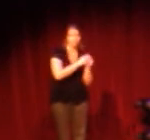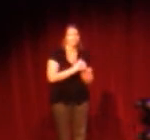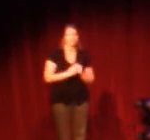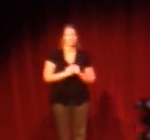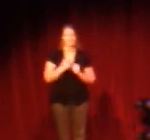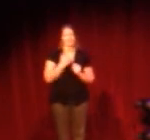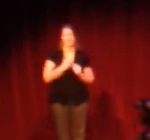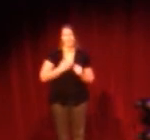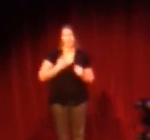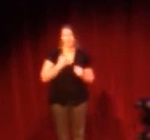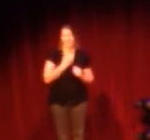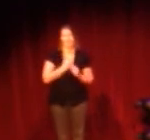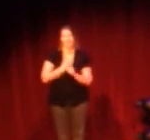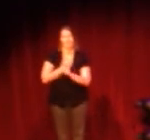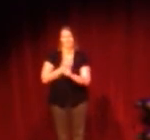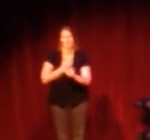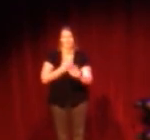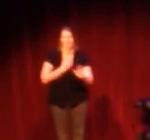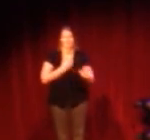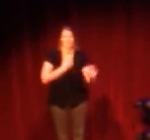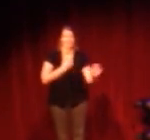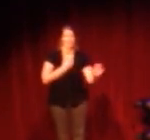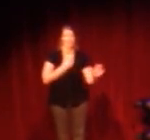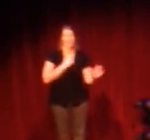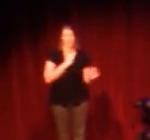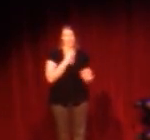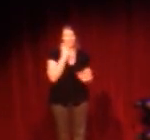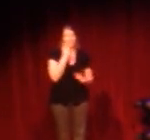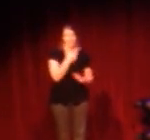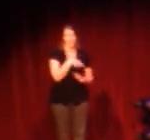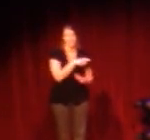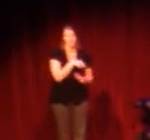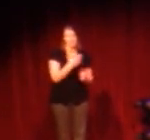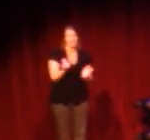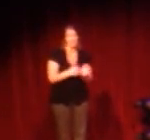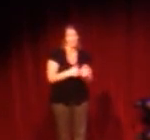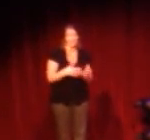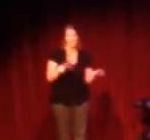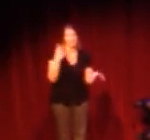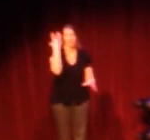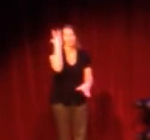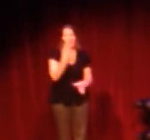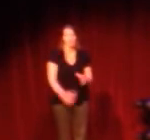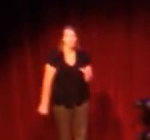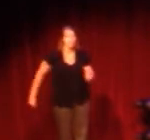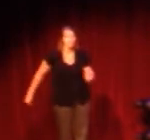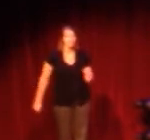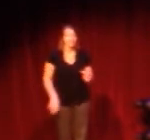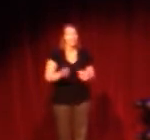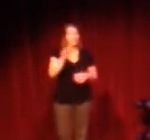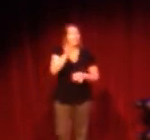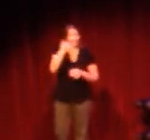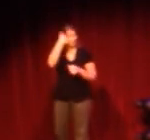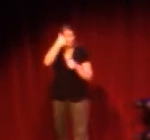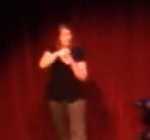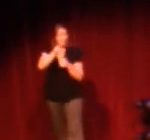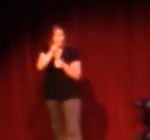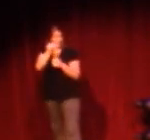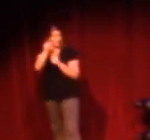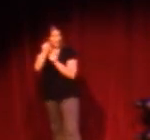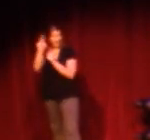I'm so sorry. You will never see them again. That band has been running this whole